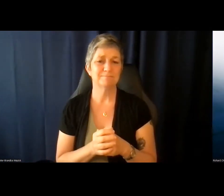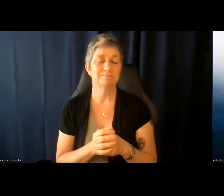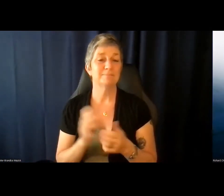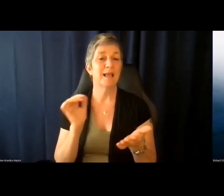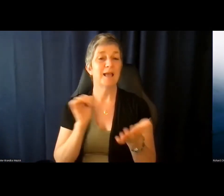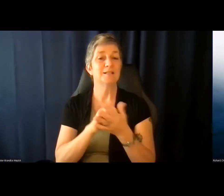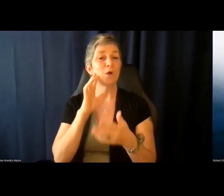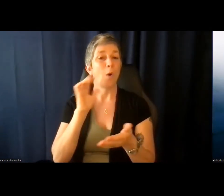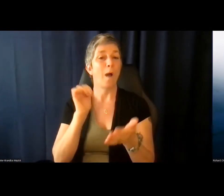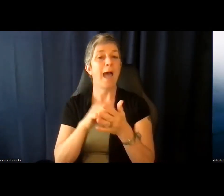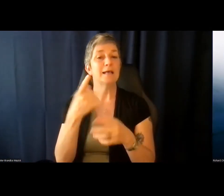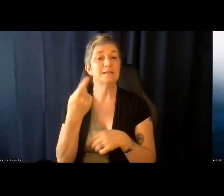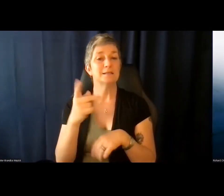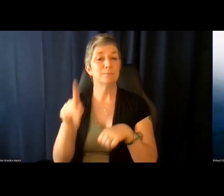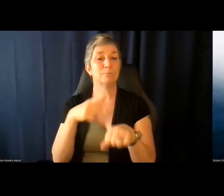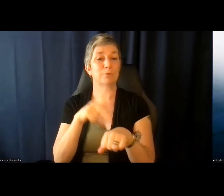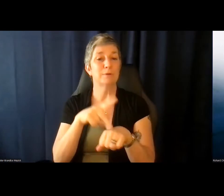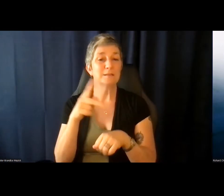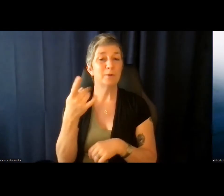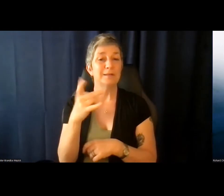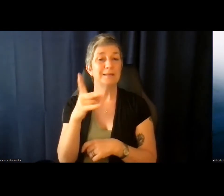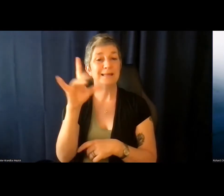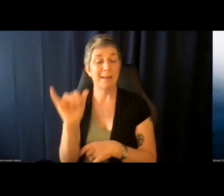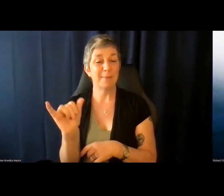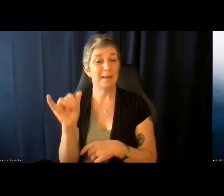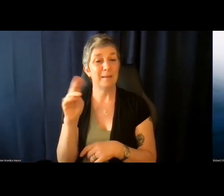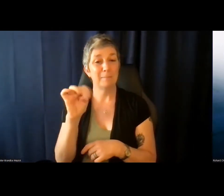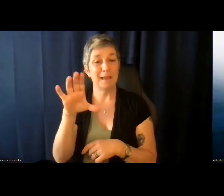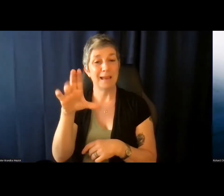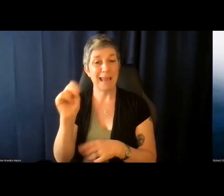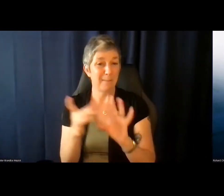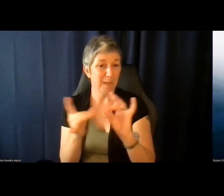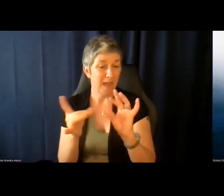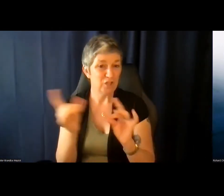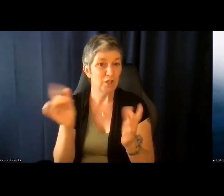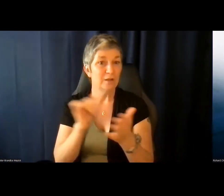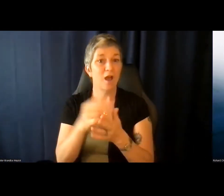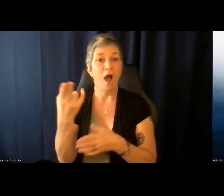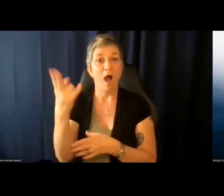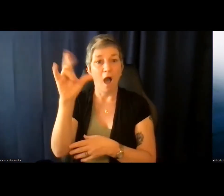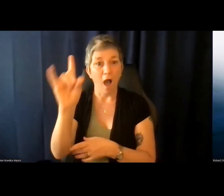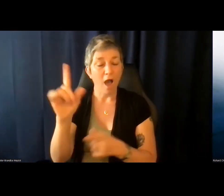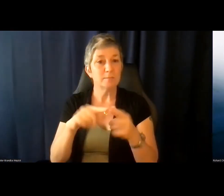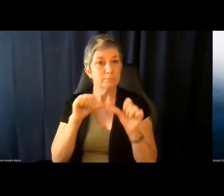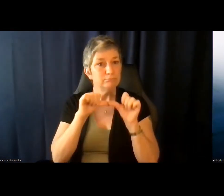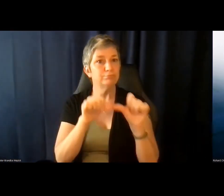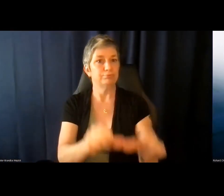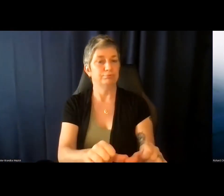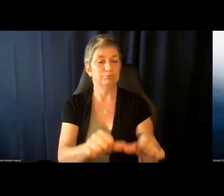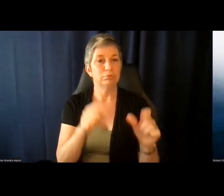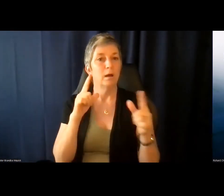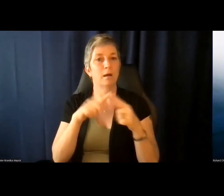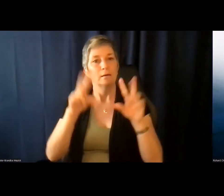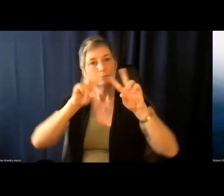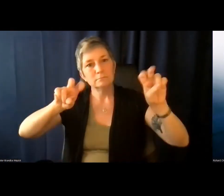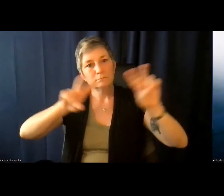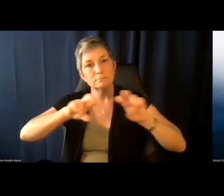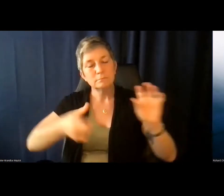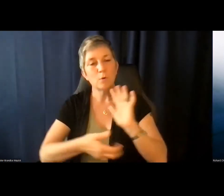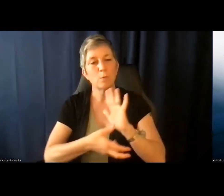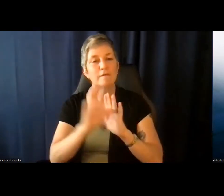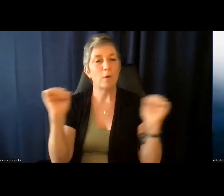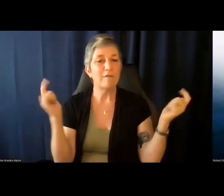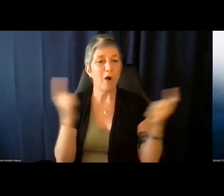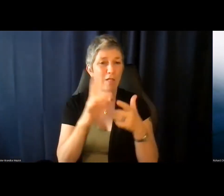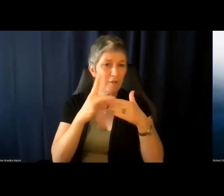Deputy McCain mentioned, HUD has been undertaking at the Secretary's charge a comprehensive review of all of our guidance